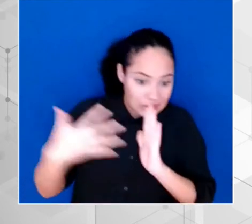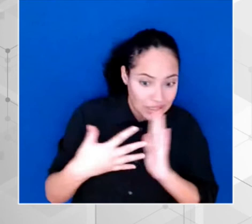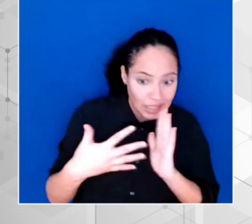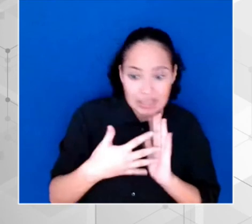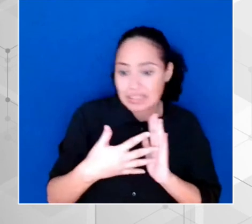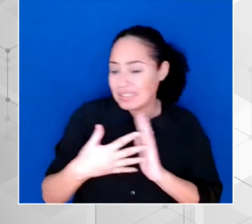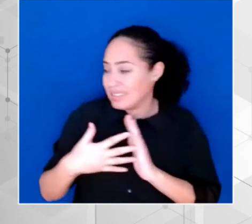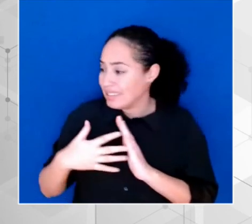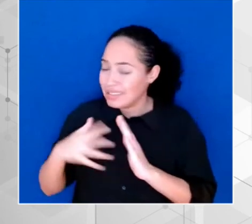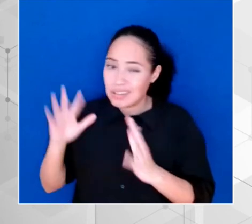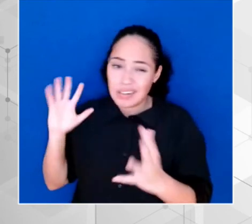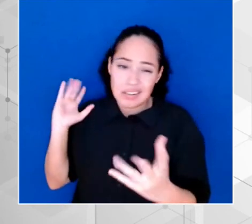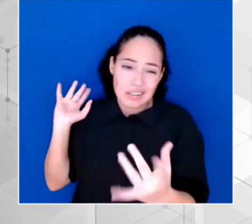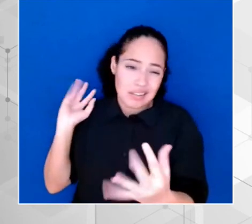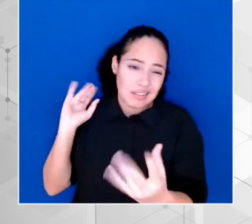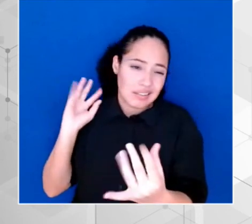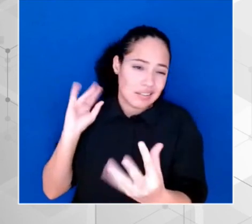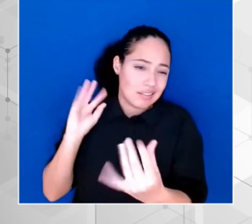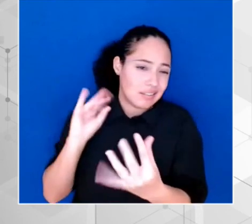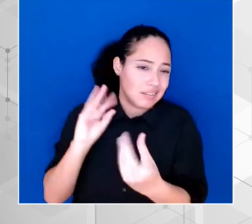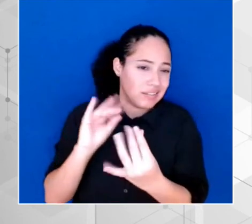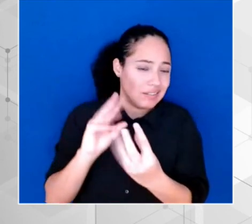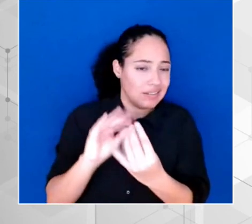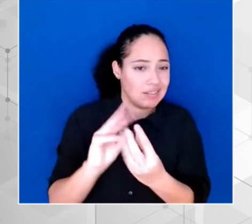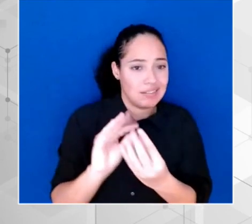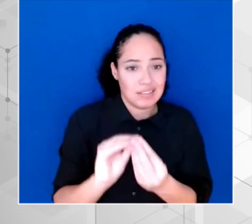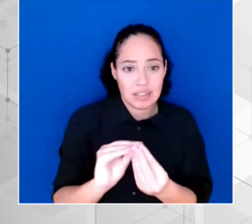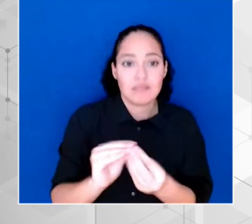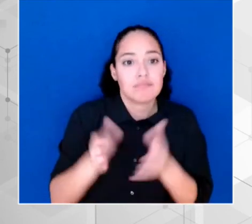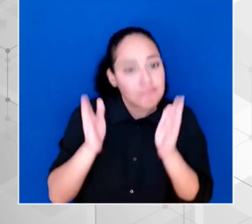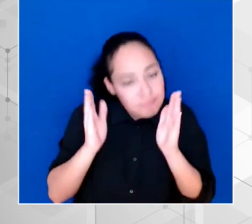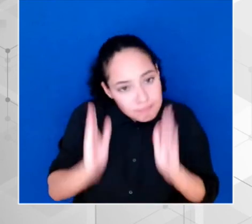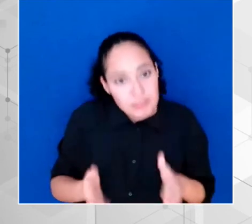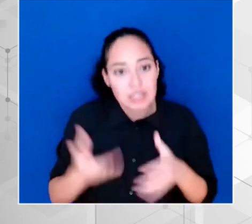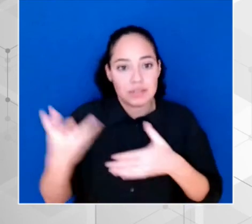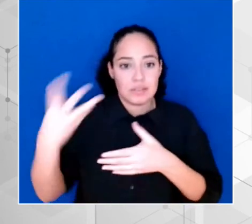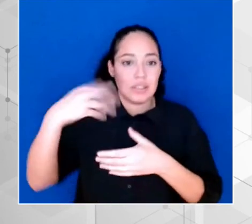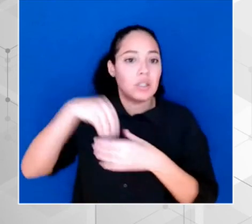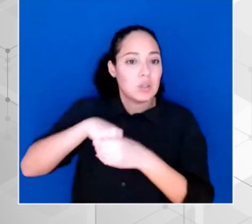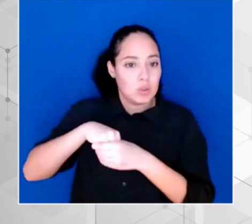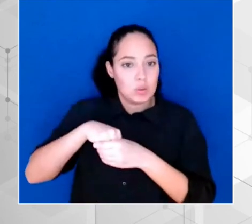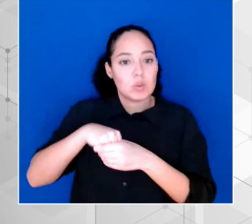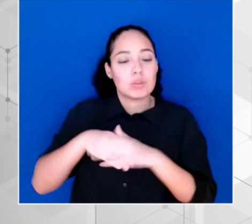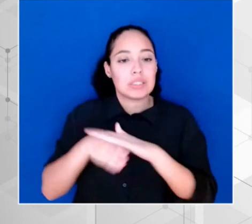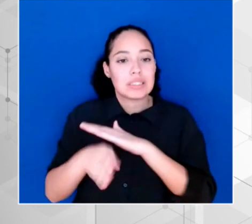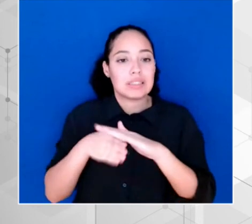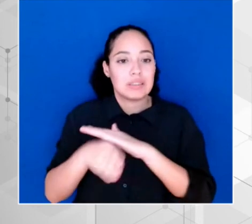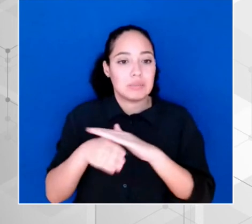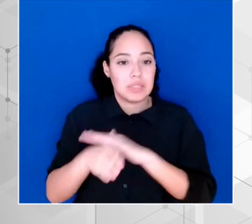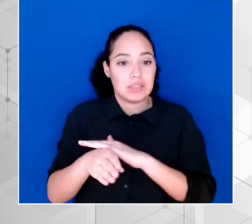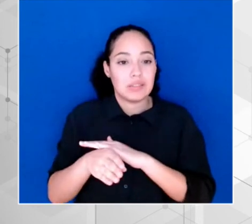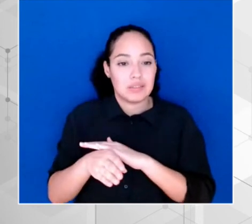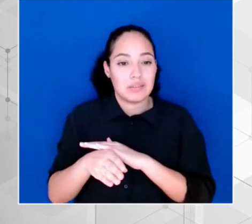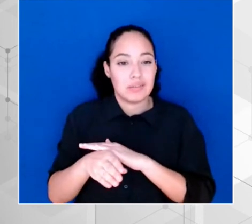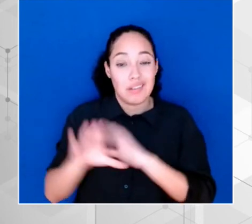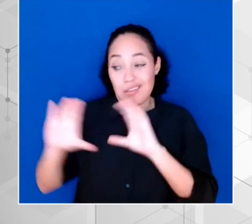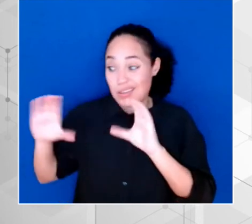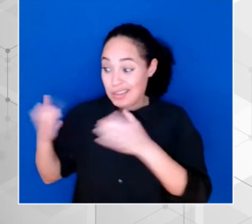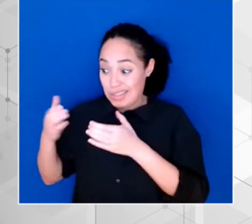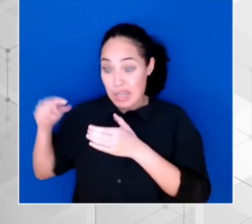come everywhere. This is a responsibility of a team and not a responsibility of the